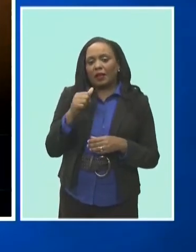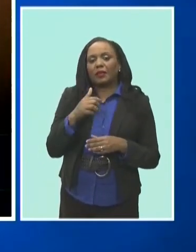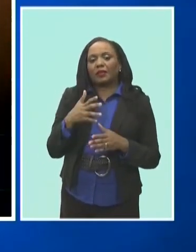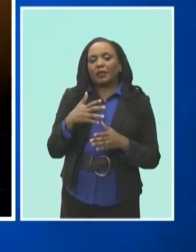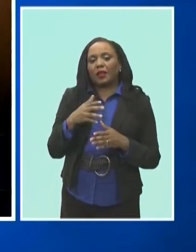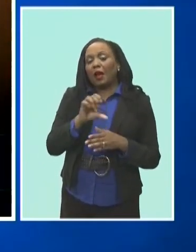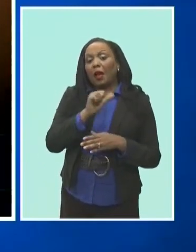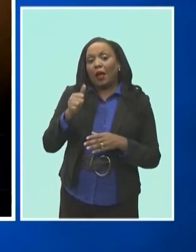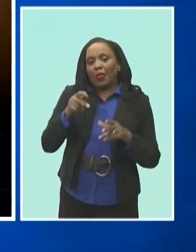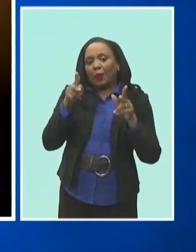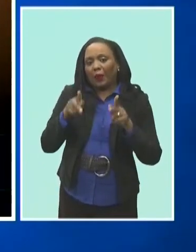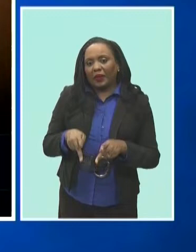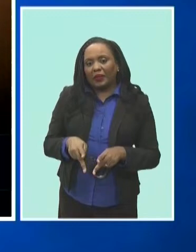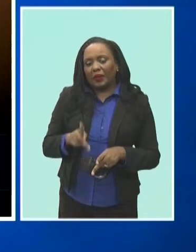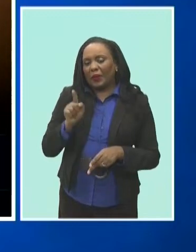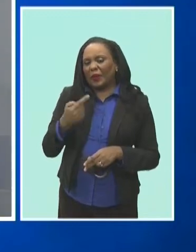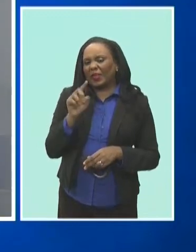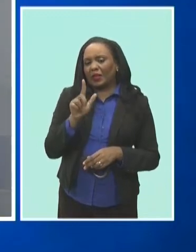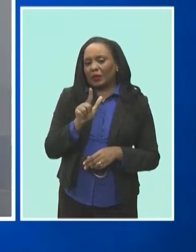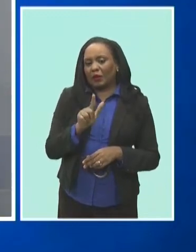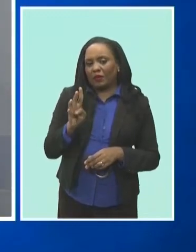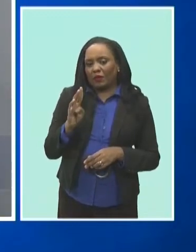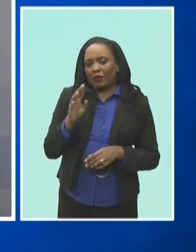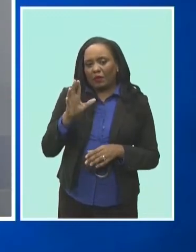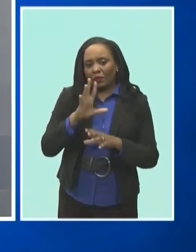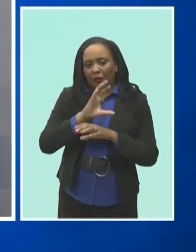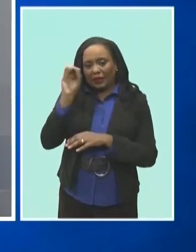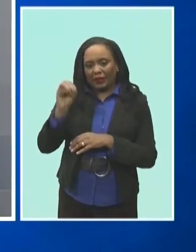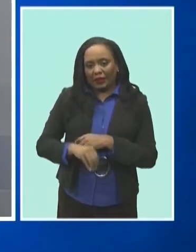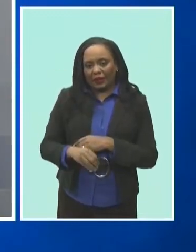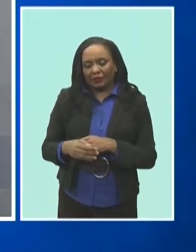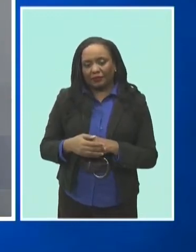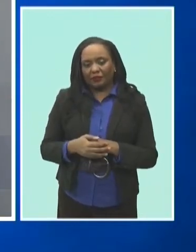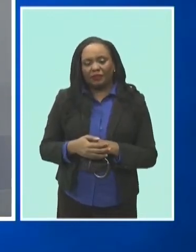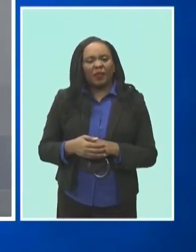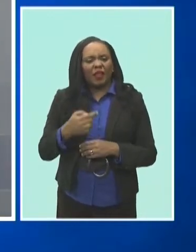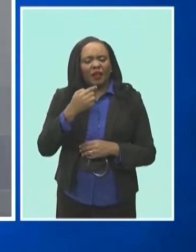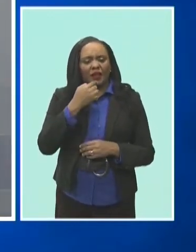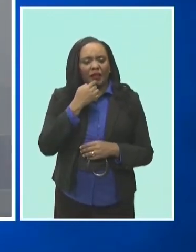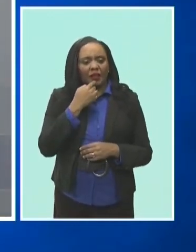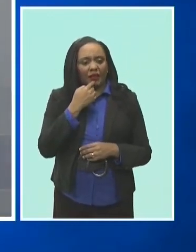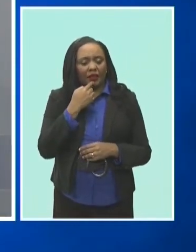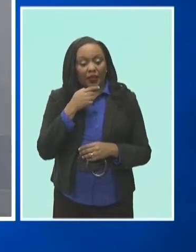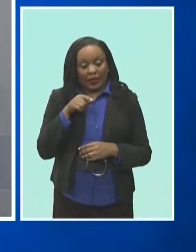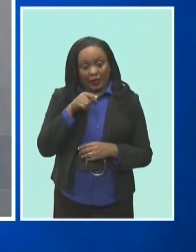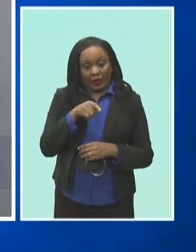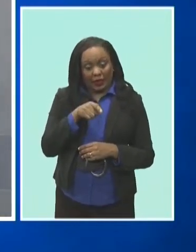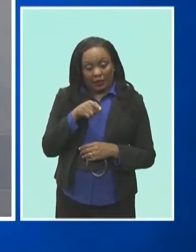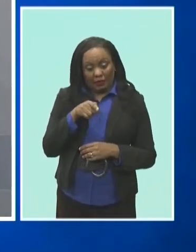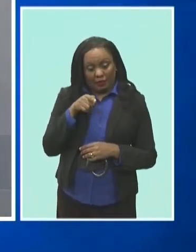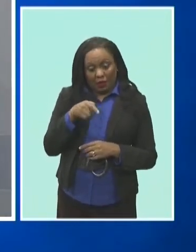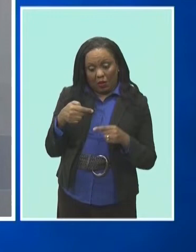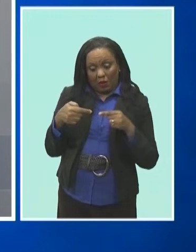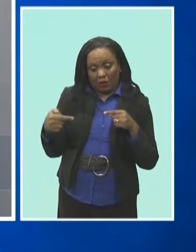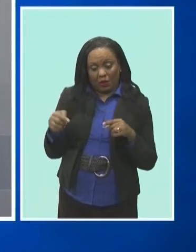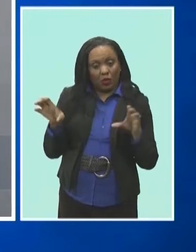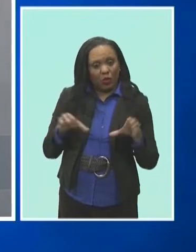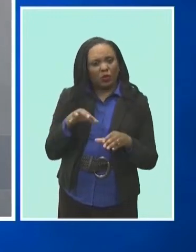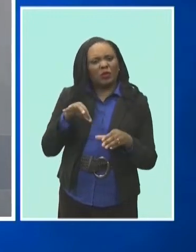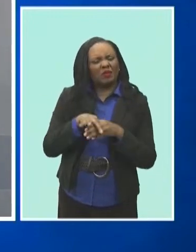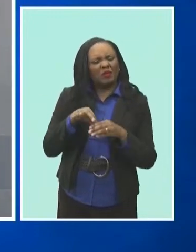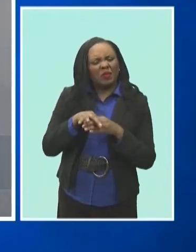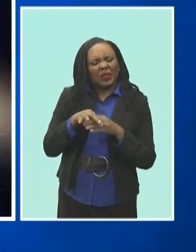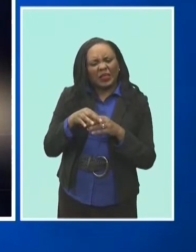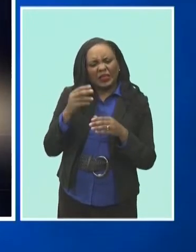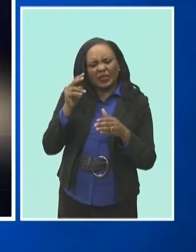who amassed only 24%. Jagdeo claims that the PPP has also done some polling of their own, but are not so desperate to